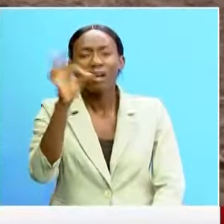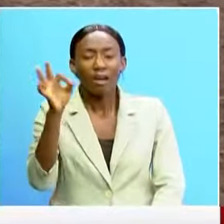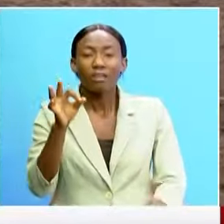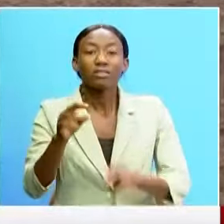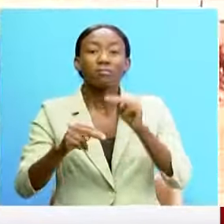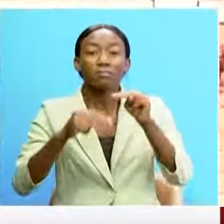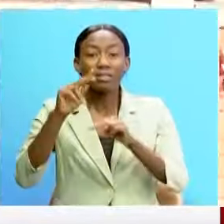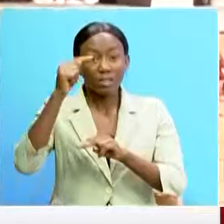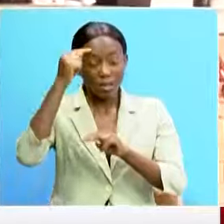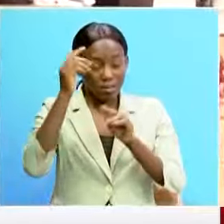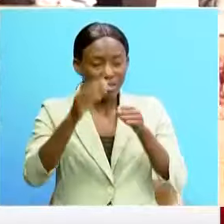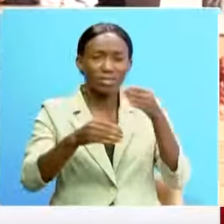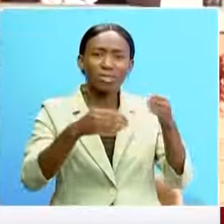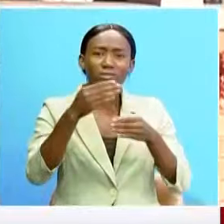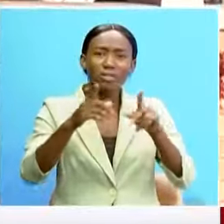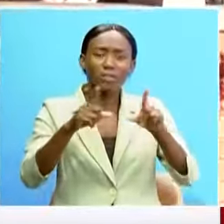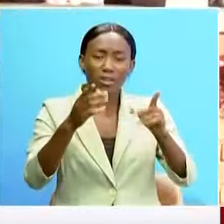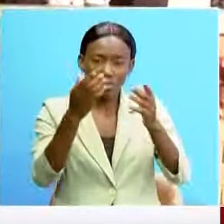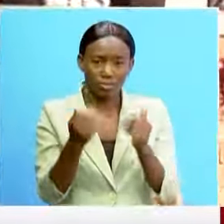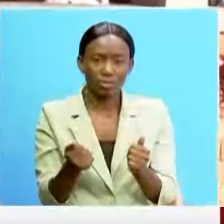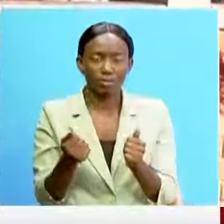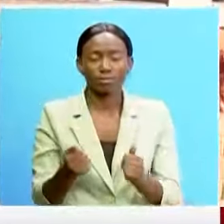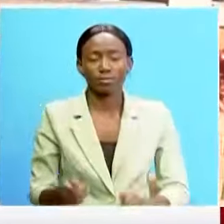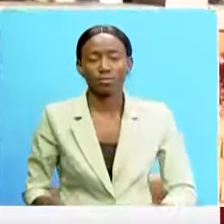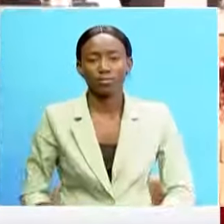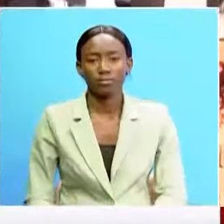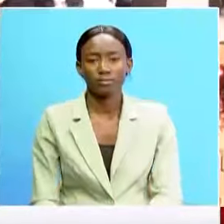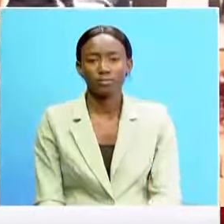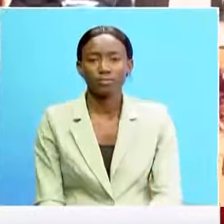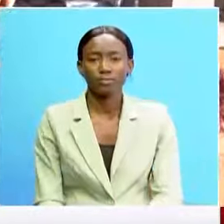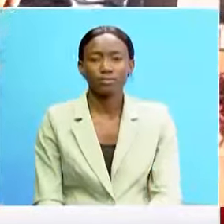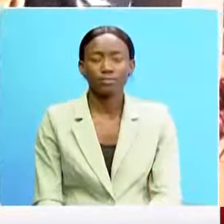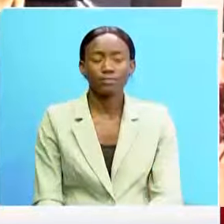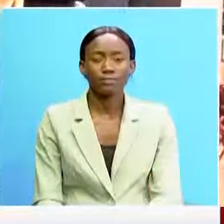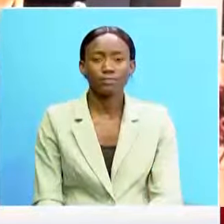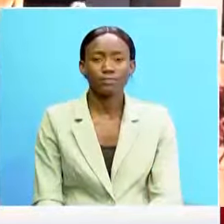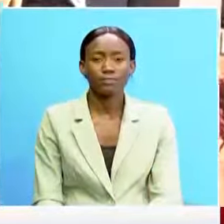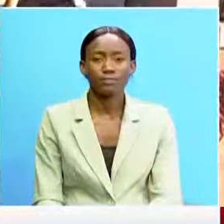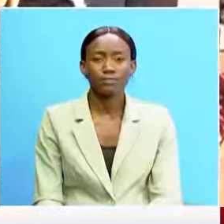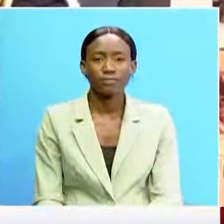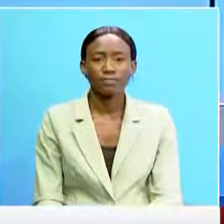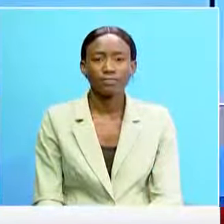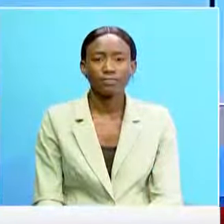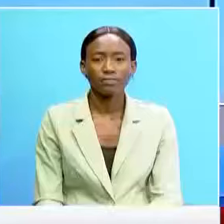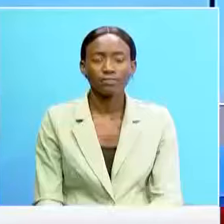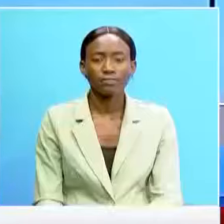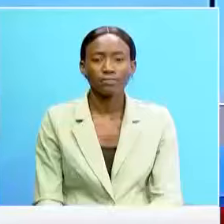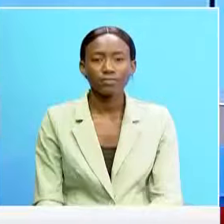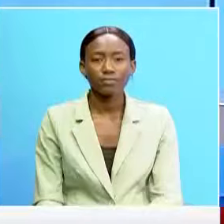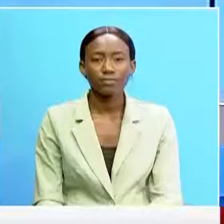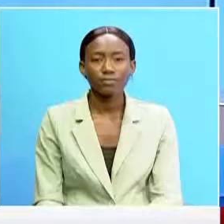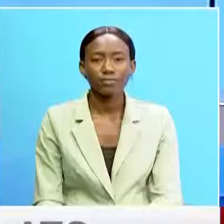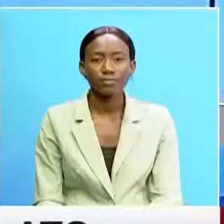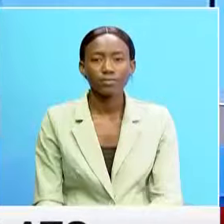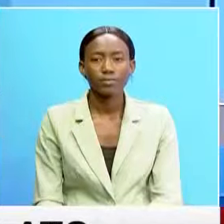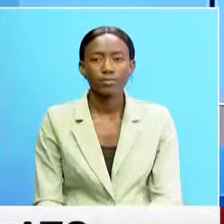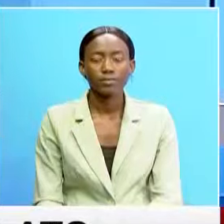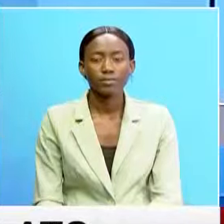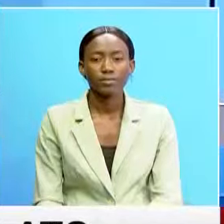distribute land. Evelyn Masialete, reporting for Zanis in Chongwe District. In